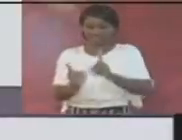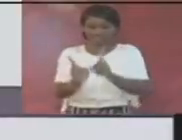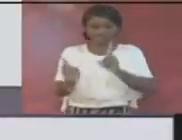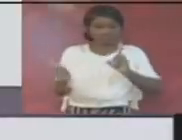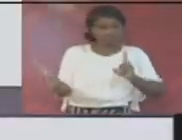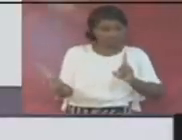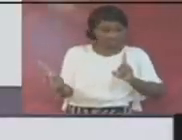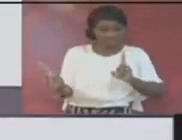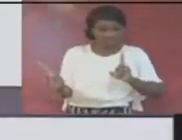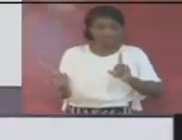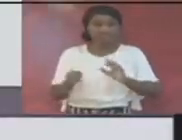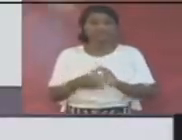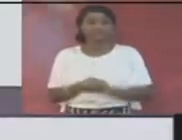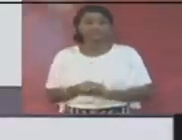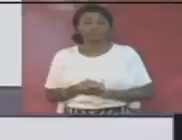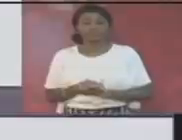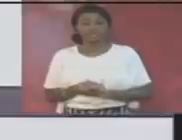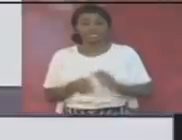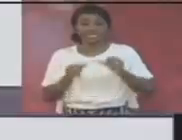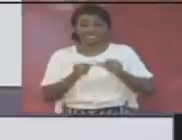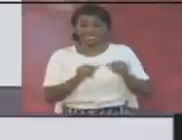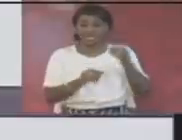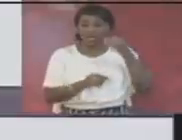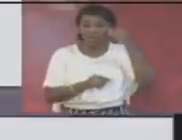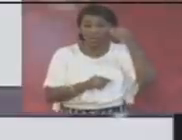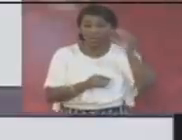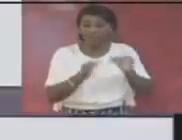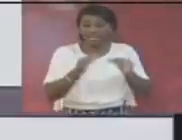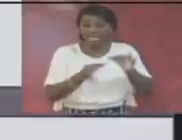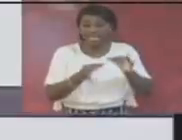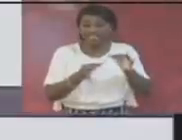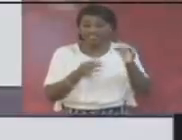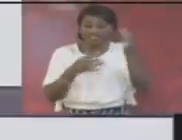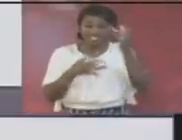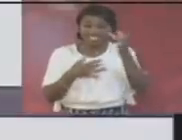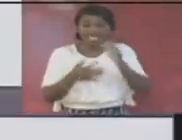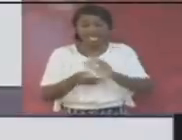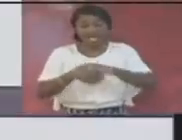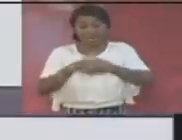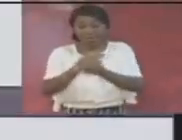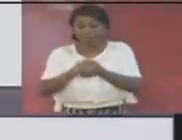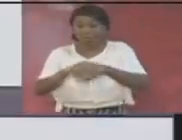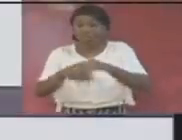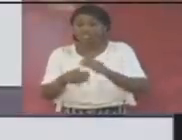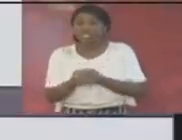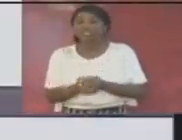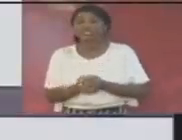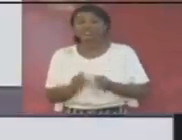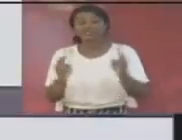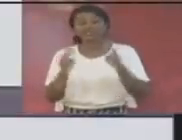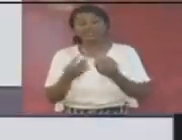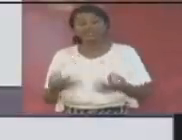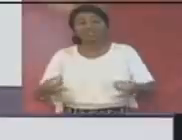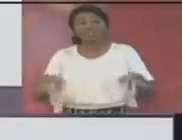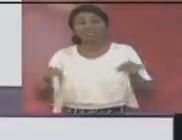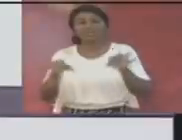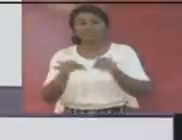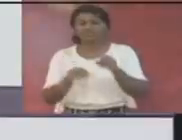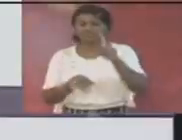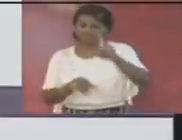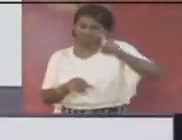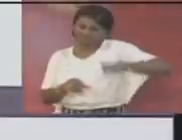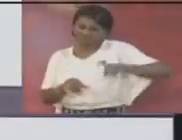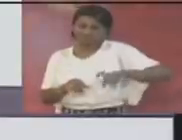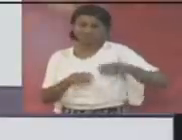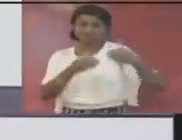social distancing, staying at home if you are ill, and hand washing. It is also important for you to be responsible